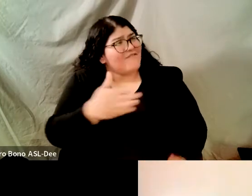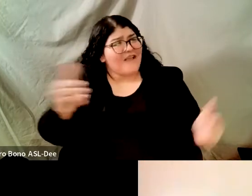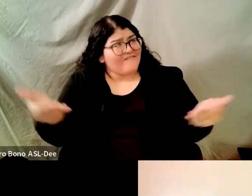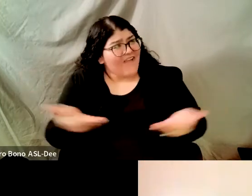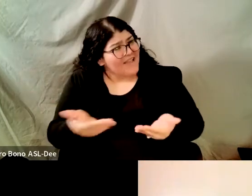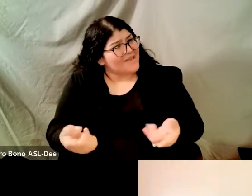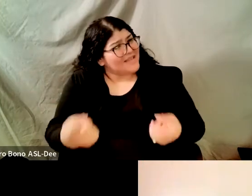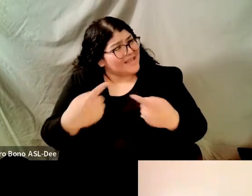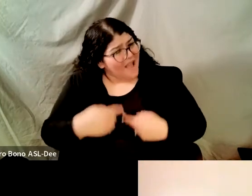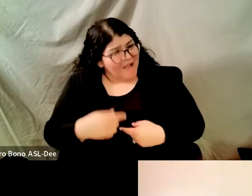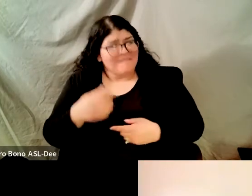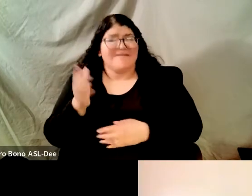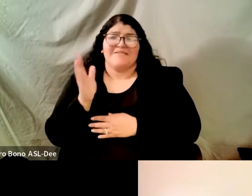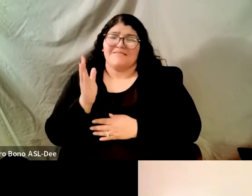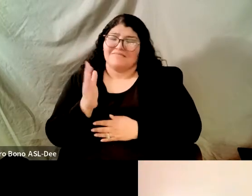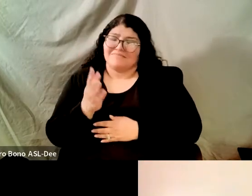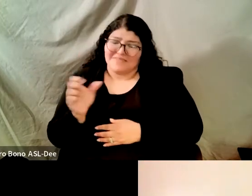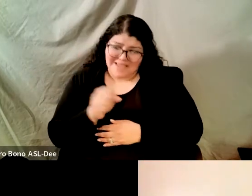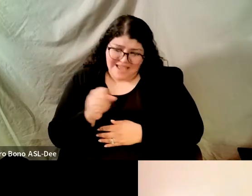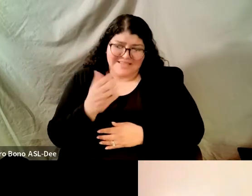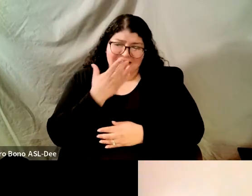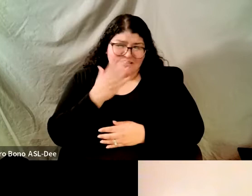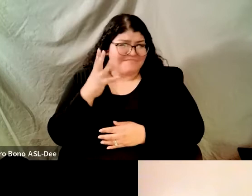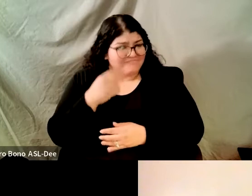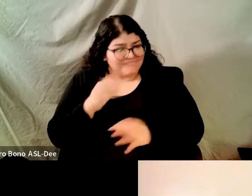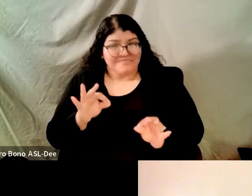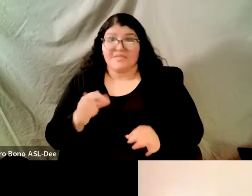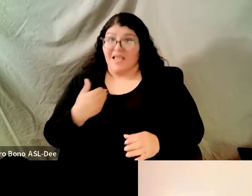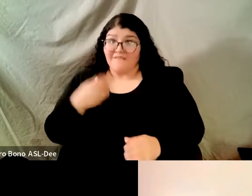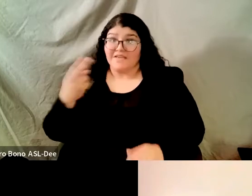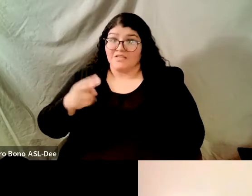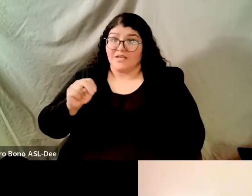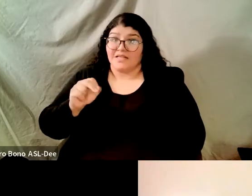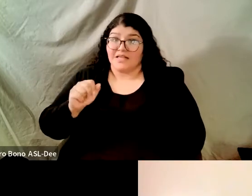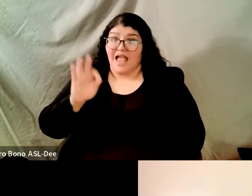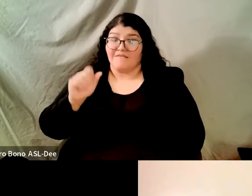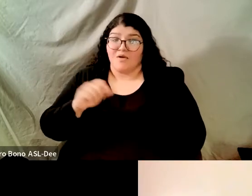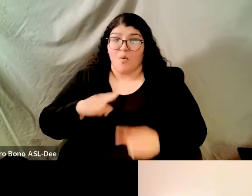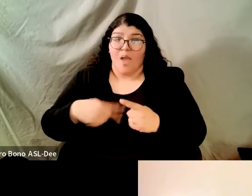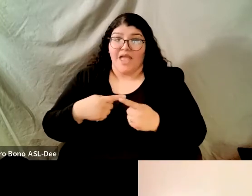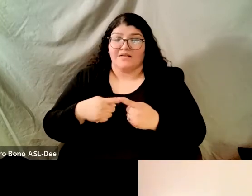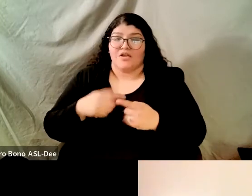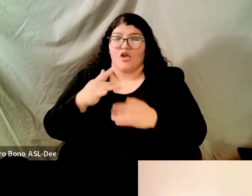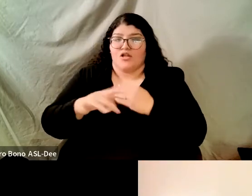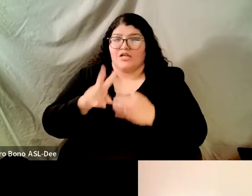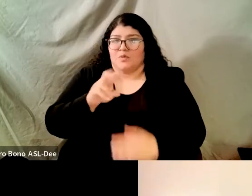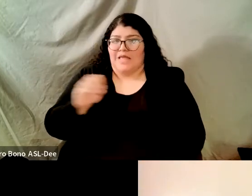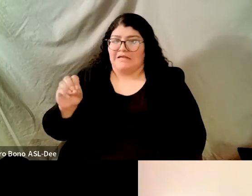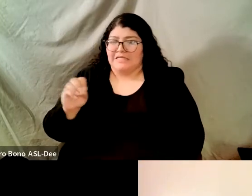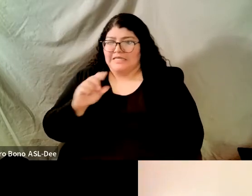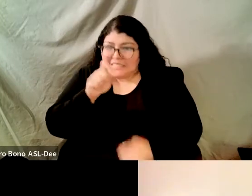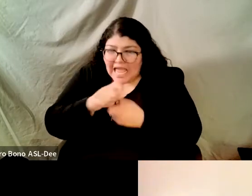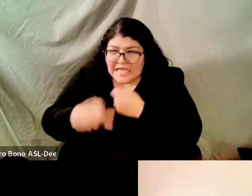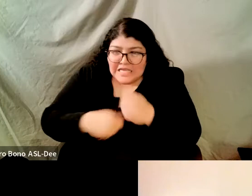So yes, I do have a history with NAAFA in the early 2000s. I don't know the exact